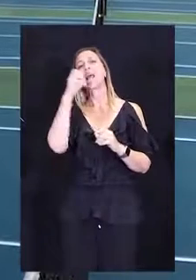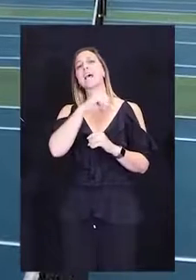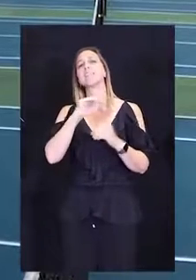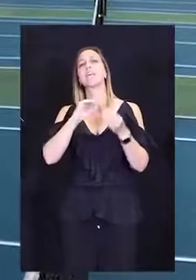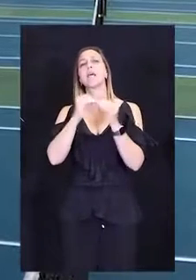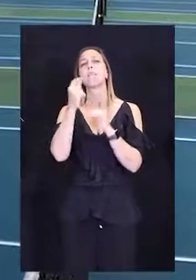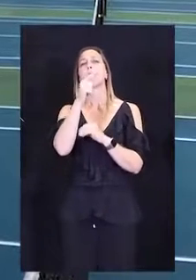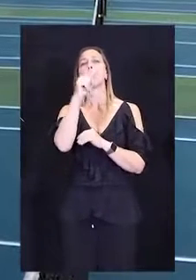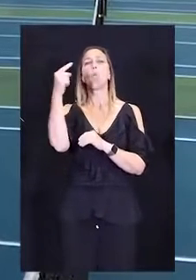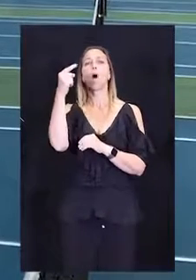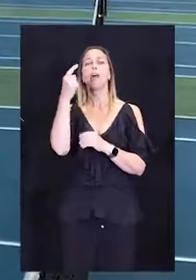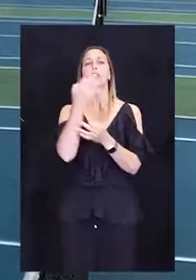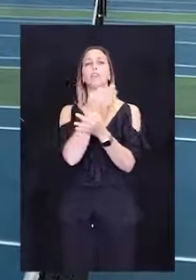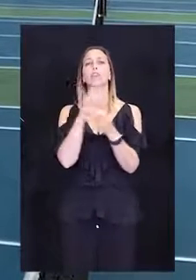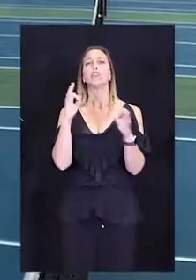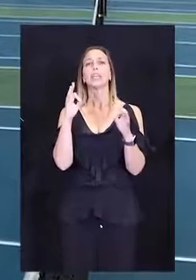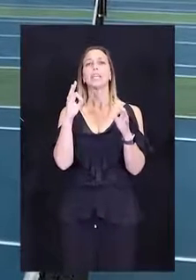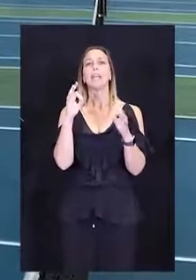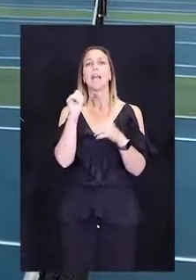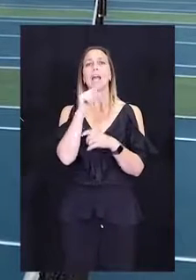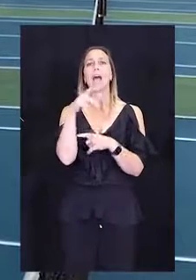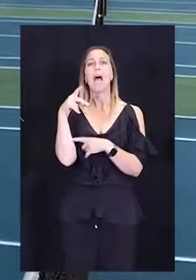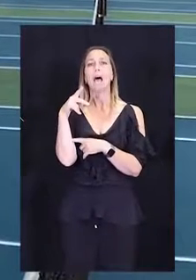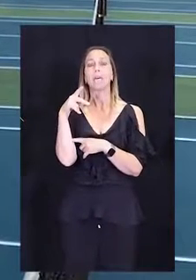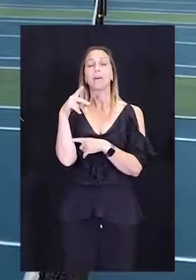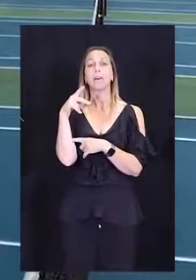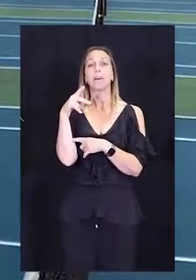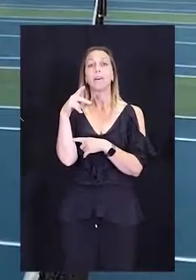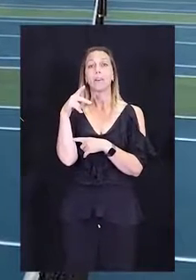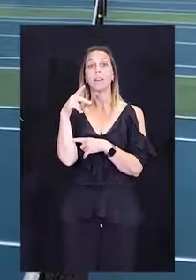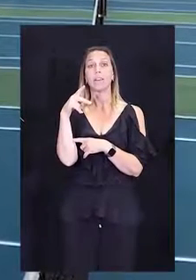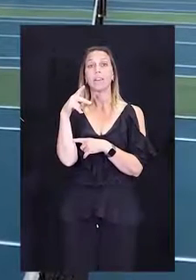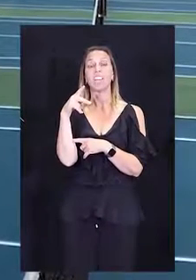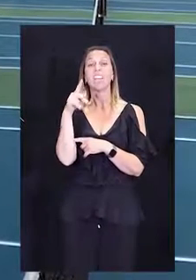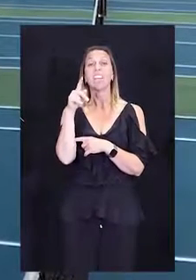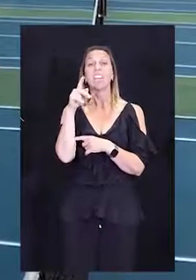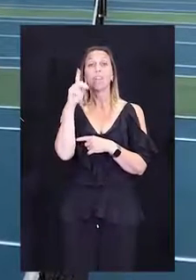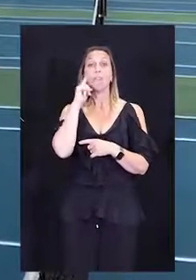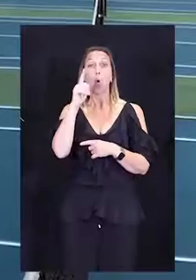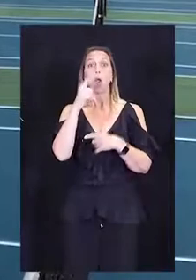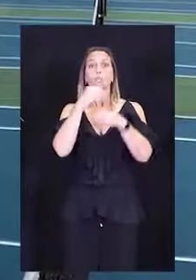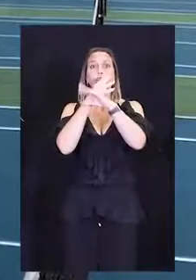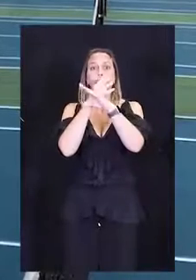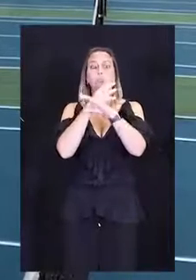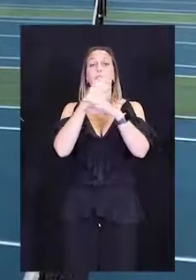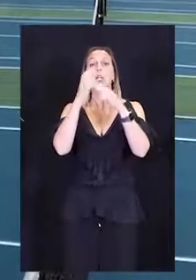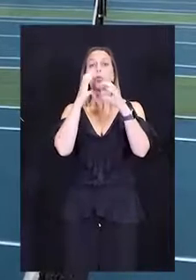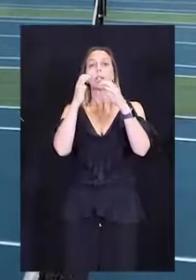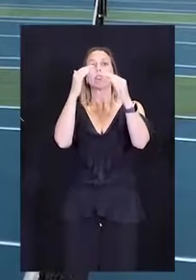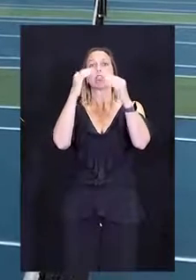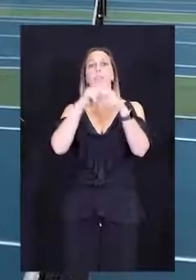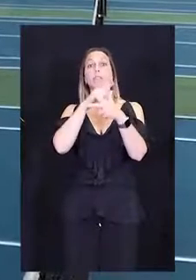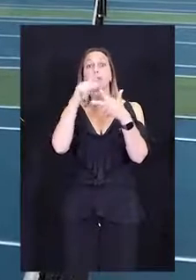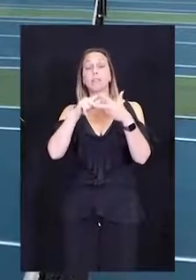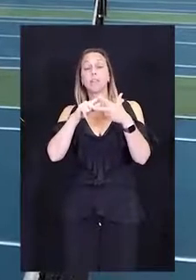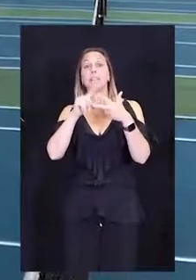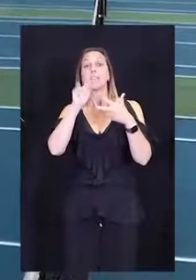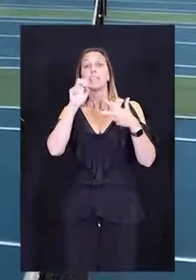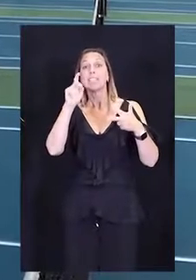free app on the Apple App Store? Zoom Cloud Meetings. How about number 2? TikTok. 3?